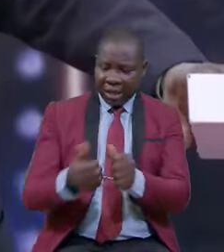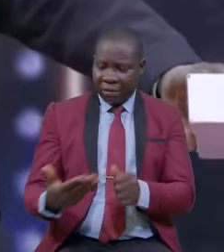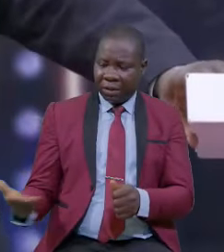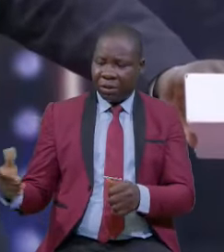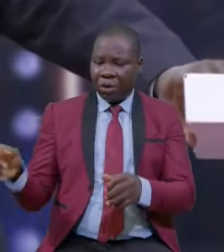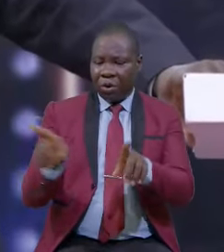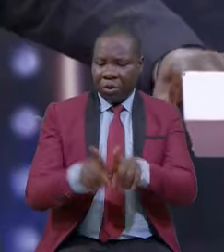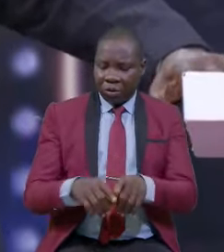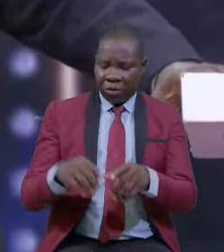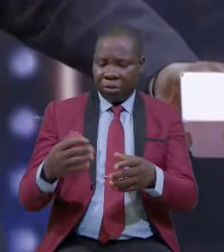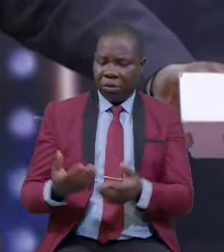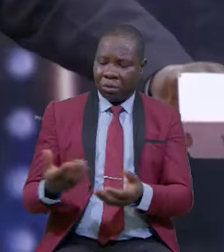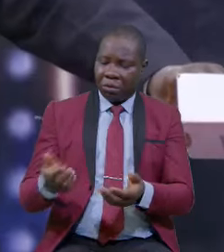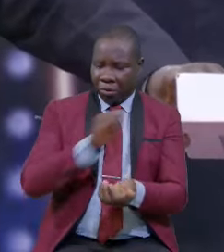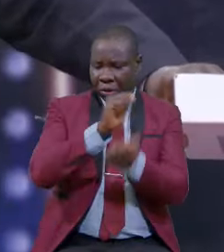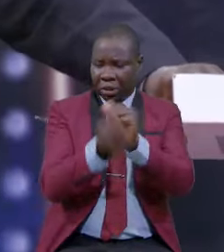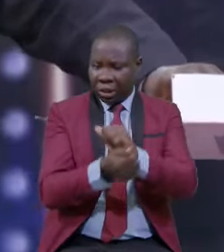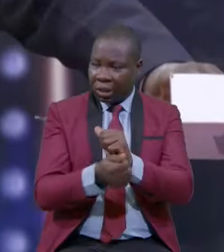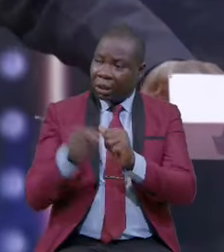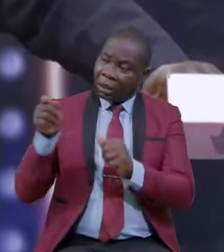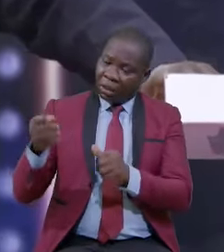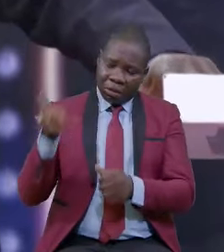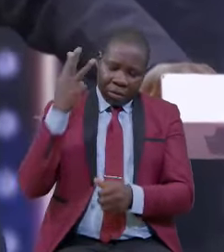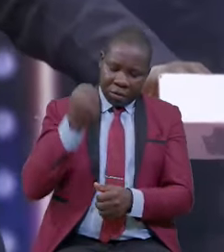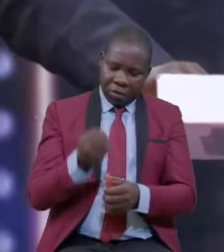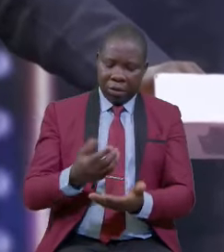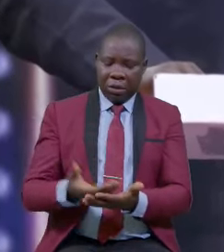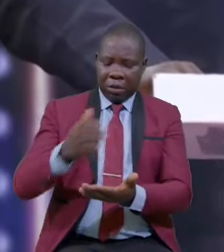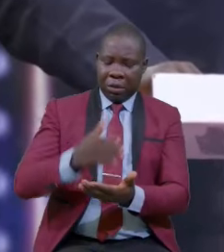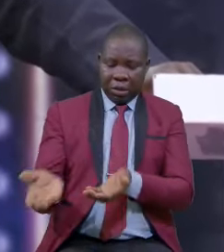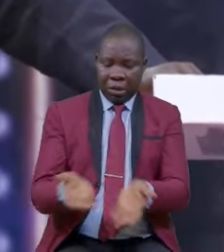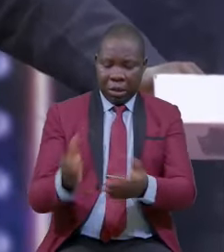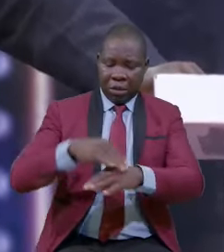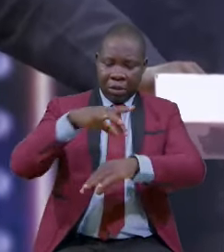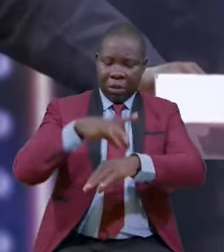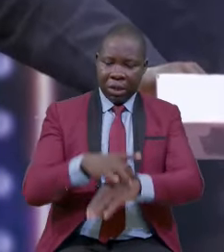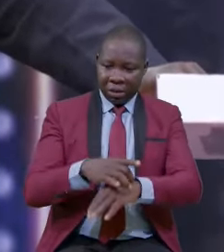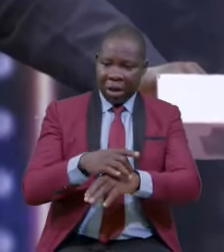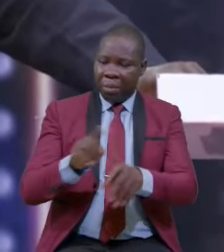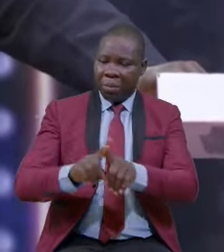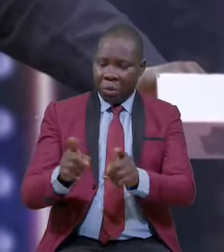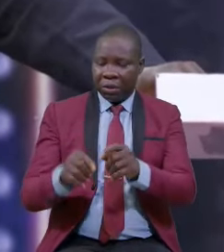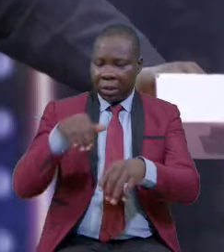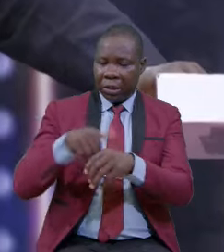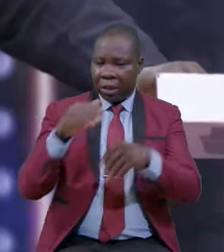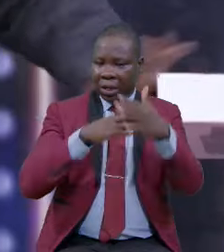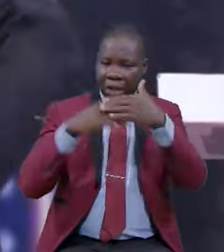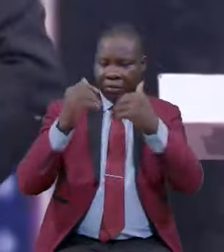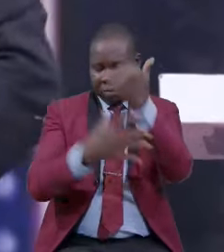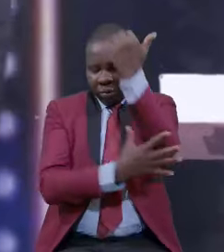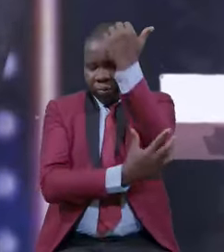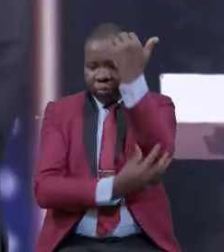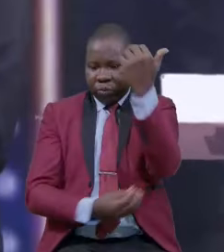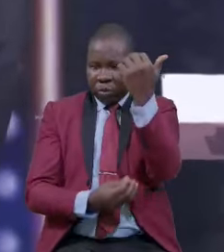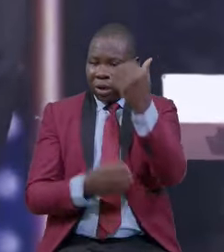poor over there. He was knowledgeable here, ignorant over there. He was